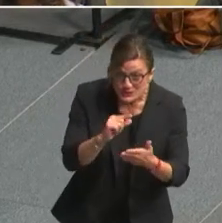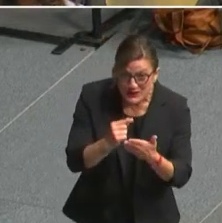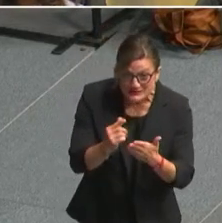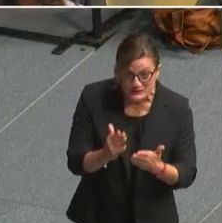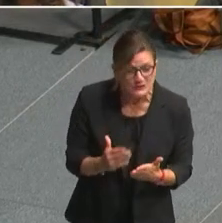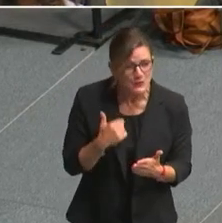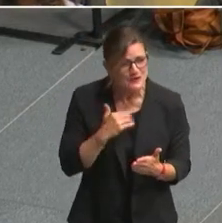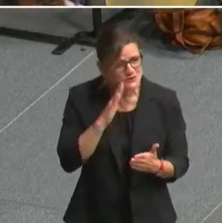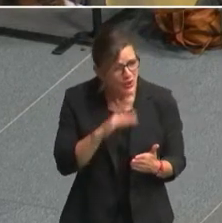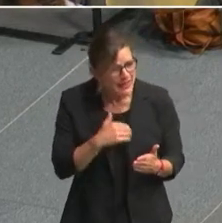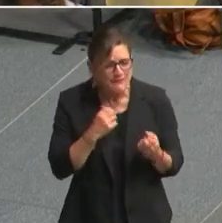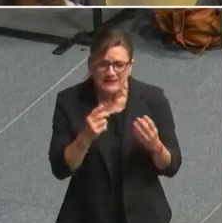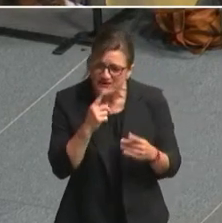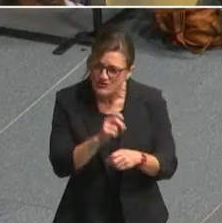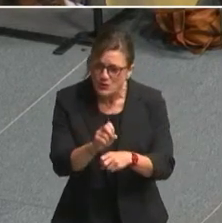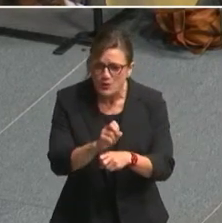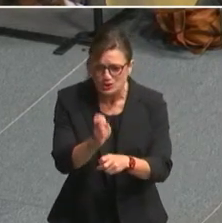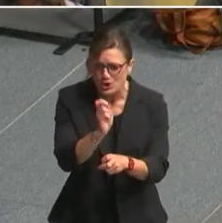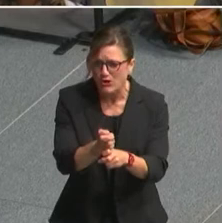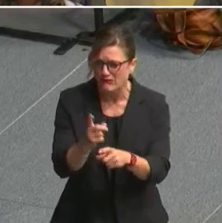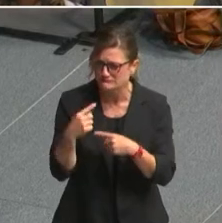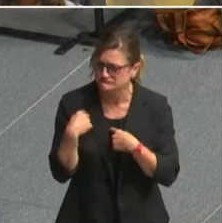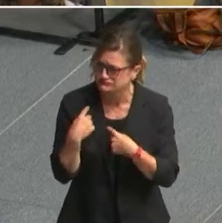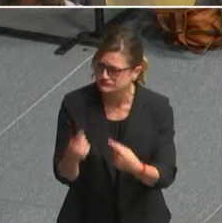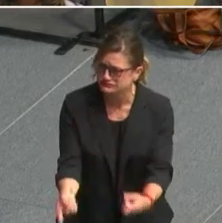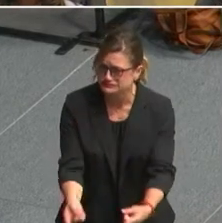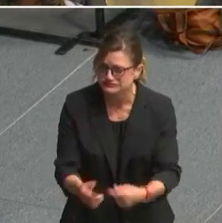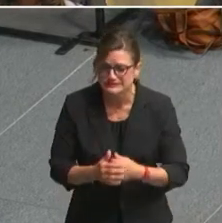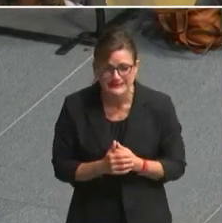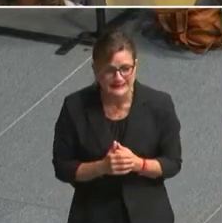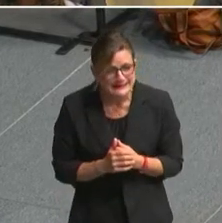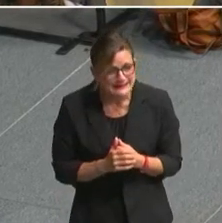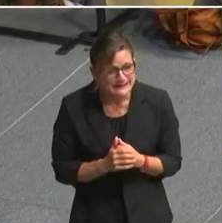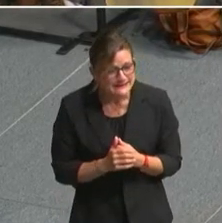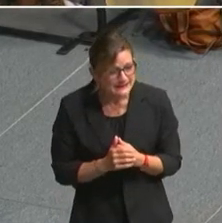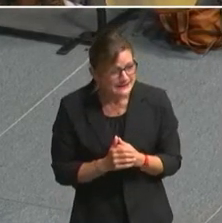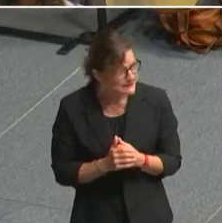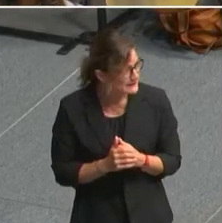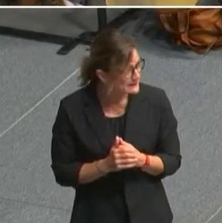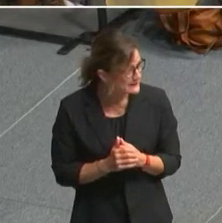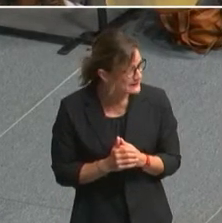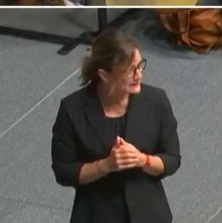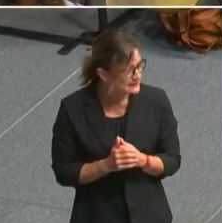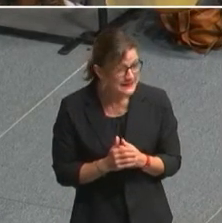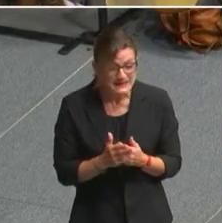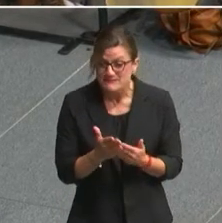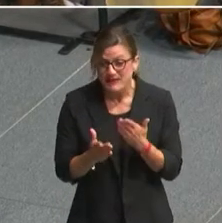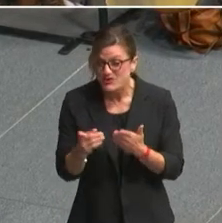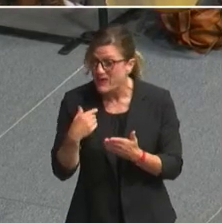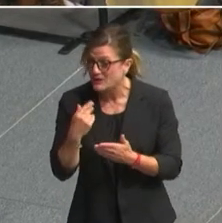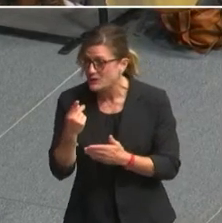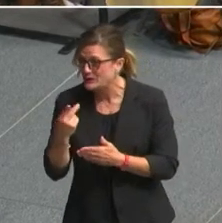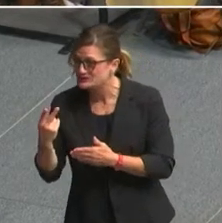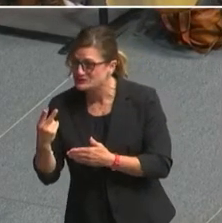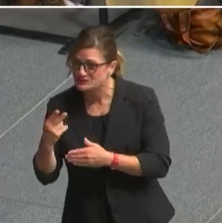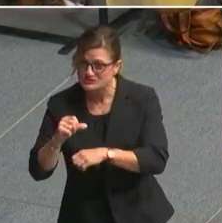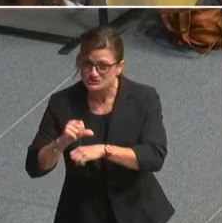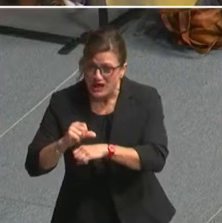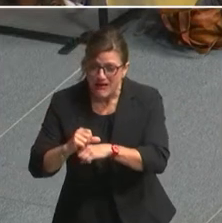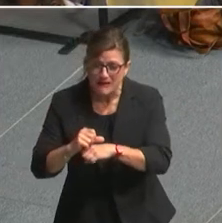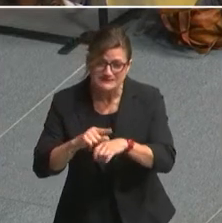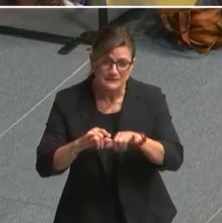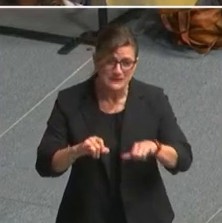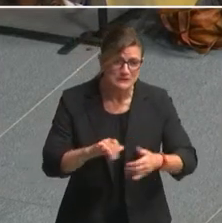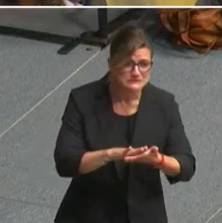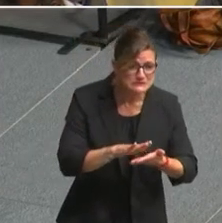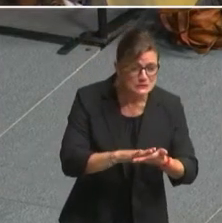that many of you have worked really hard, as Dr. Hill mentioned, perhaps working one or two jobs, maybe more, to get through school.